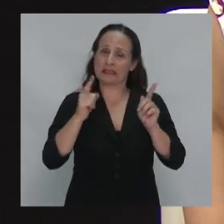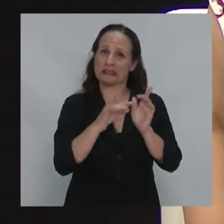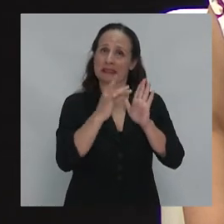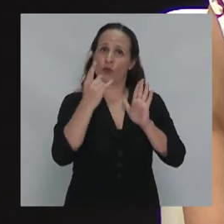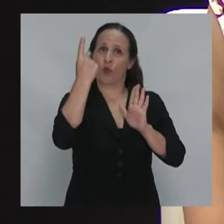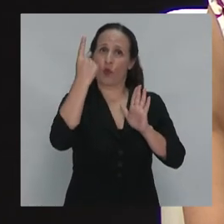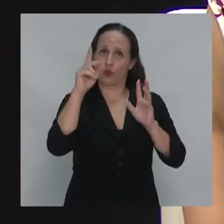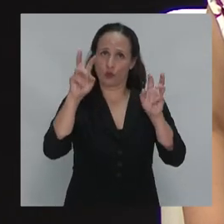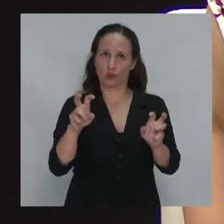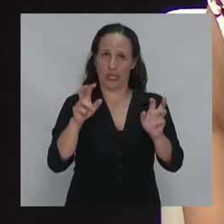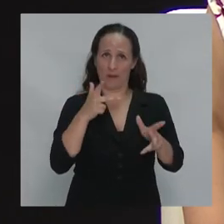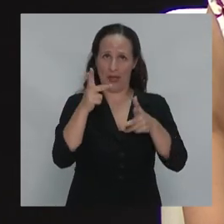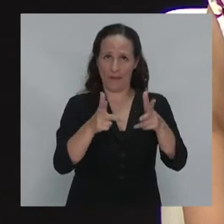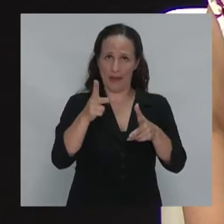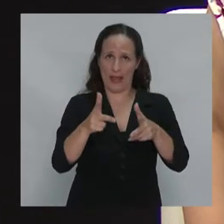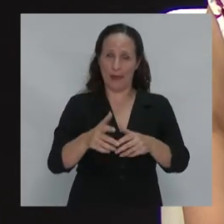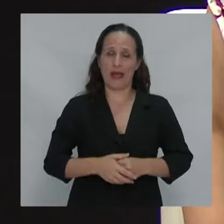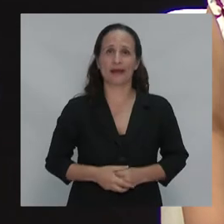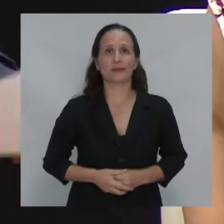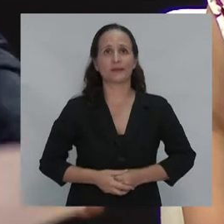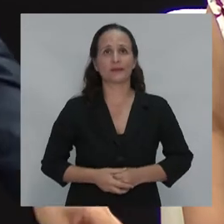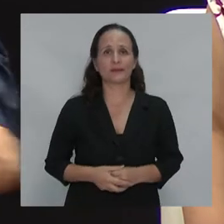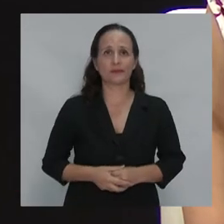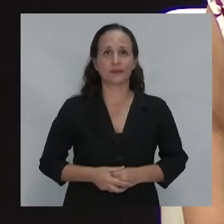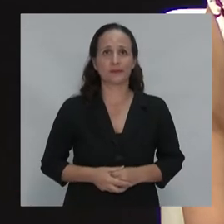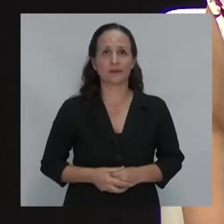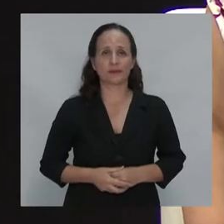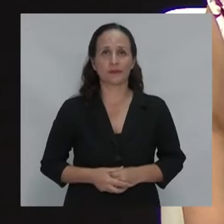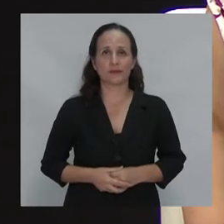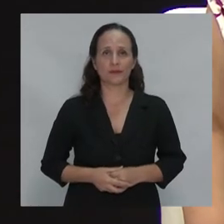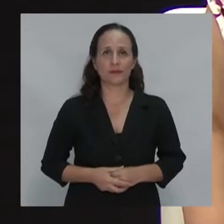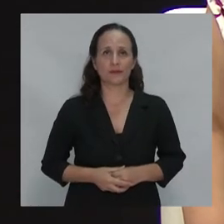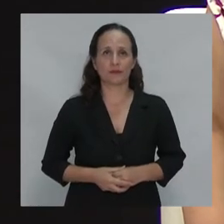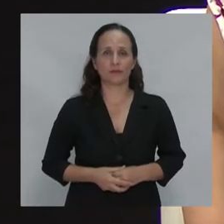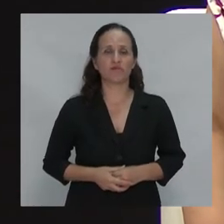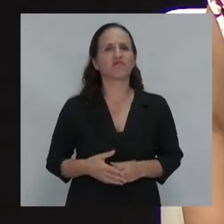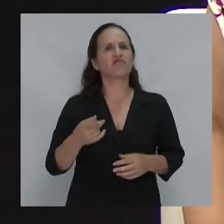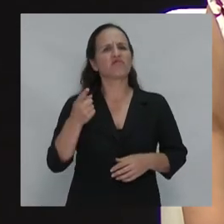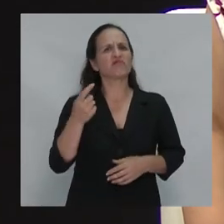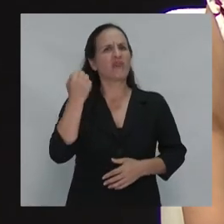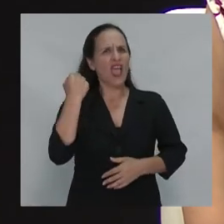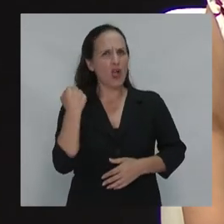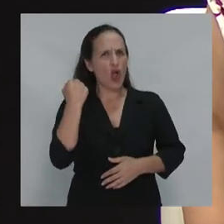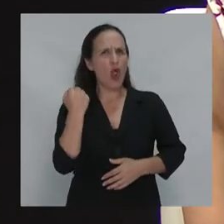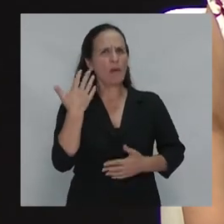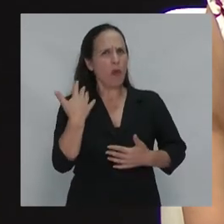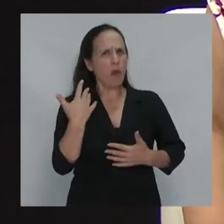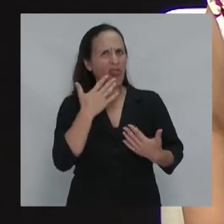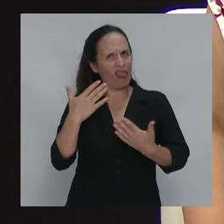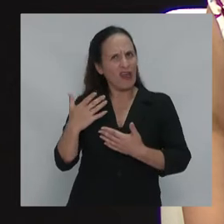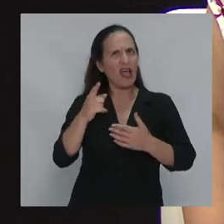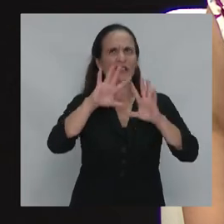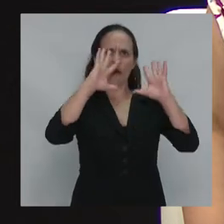Can economics help us build a world of equals? My short answer is, equality